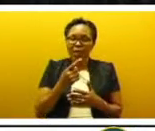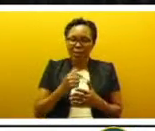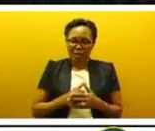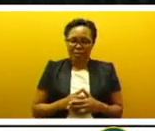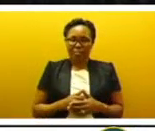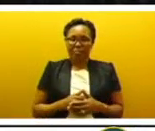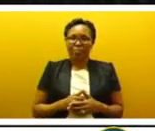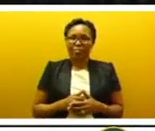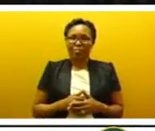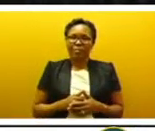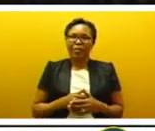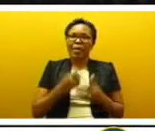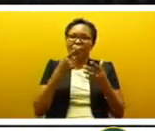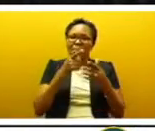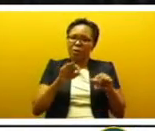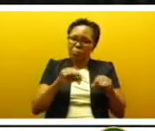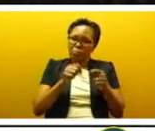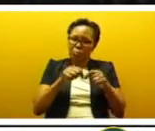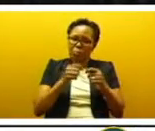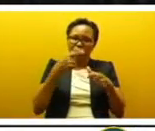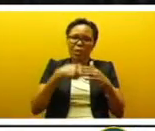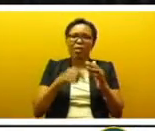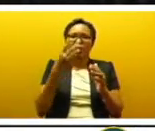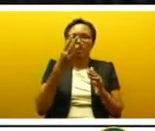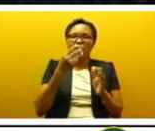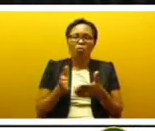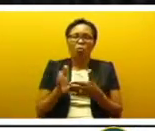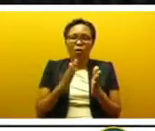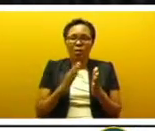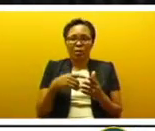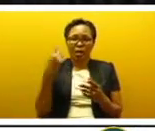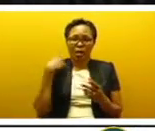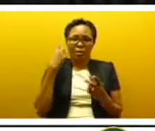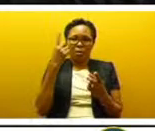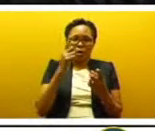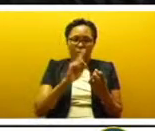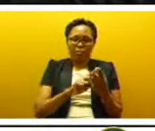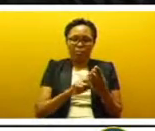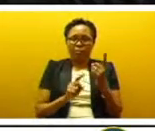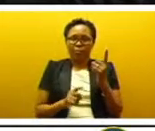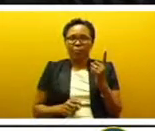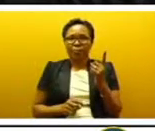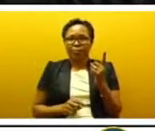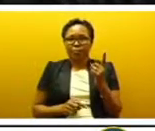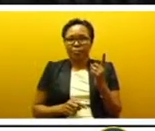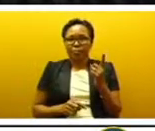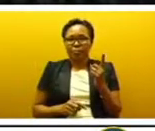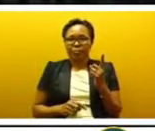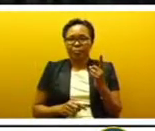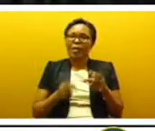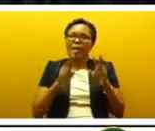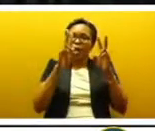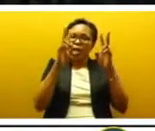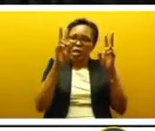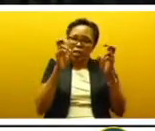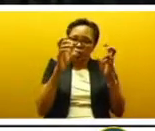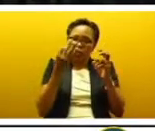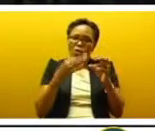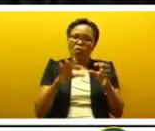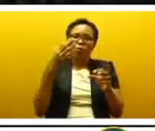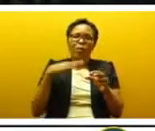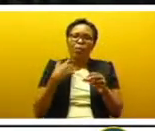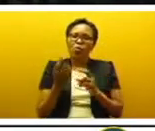it was violated in 3 major ways, my lady. Number 1 is this, issues of the voter